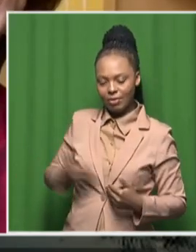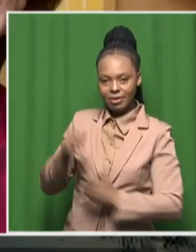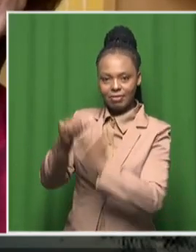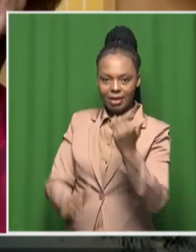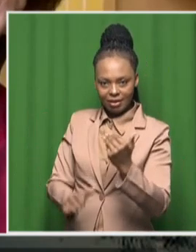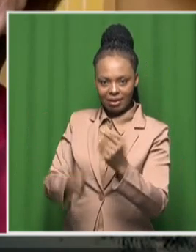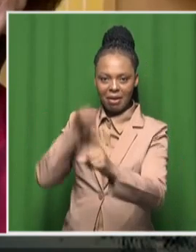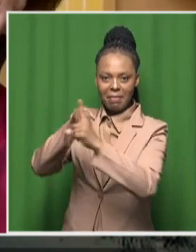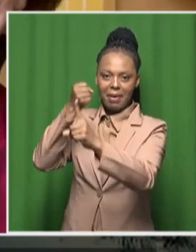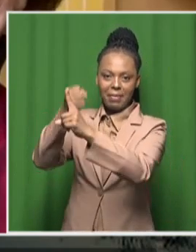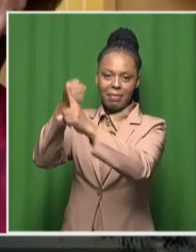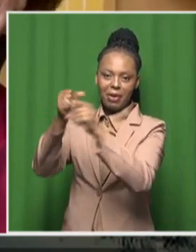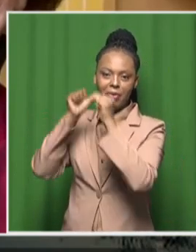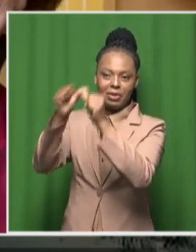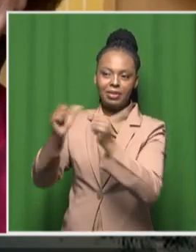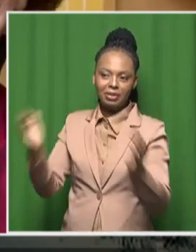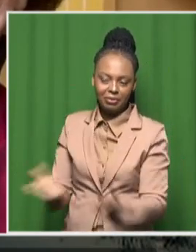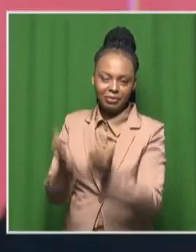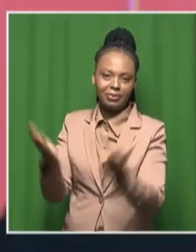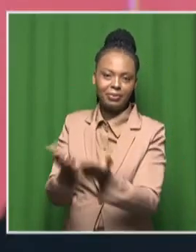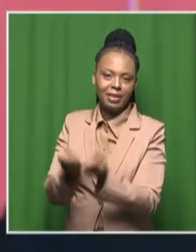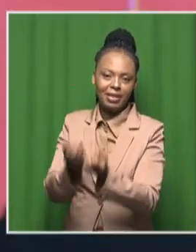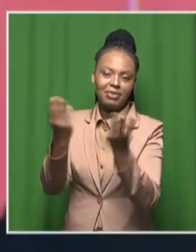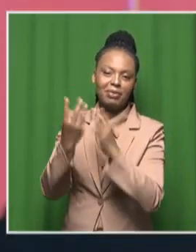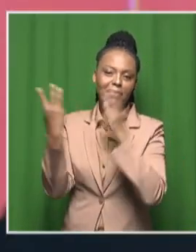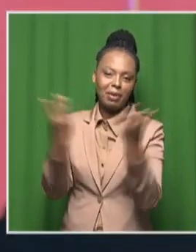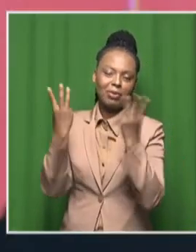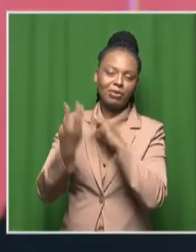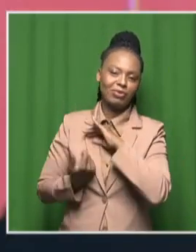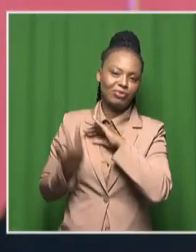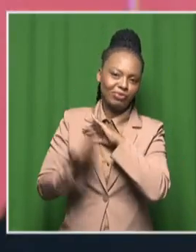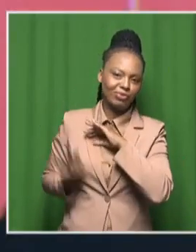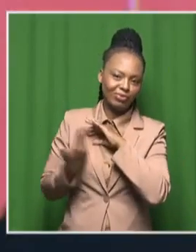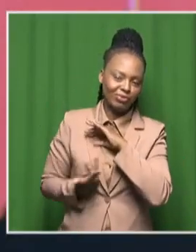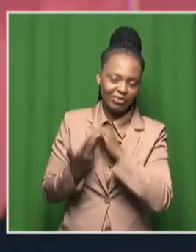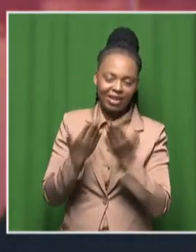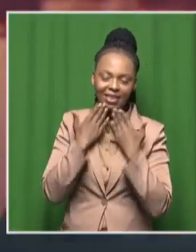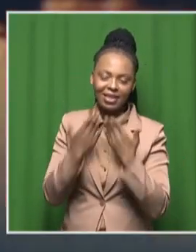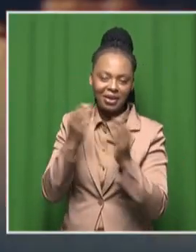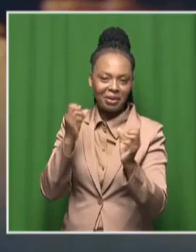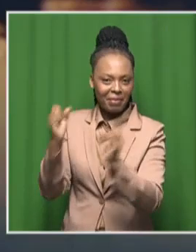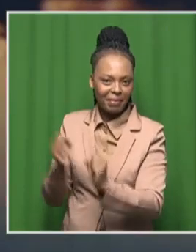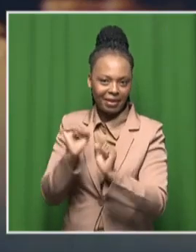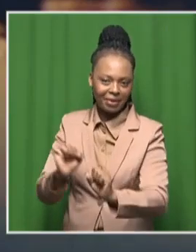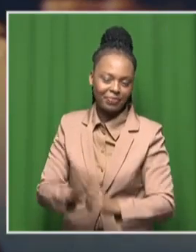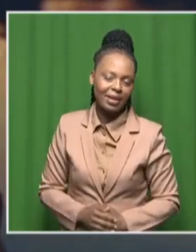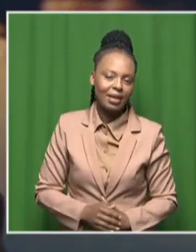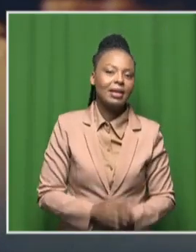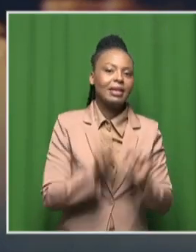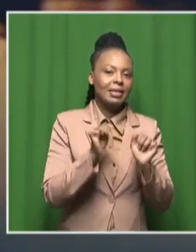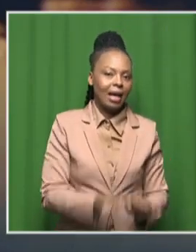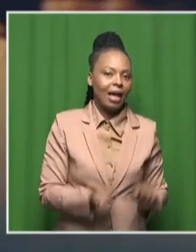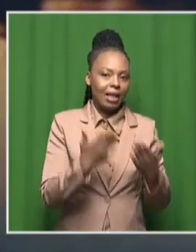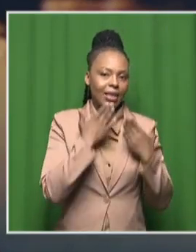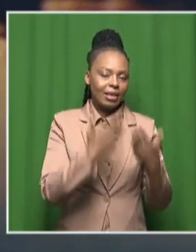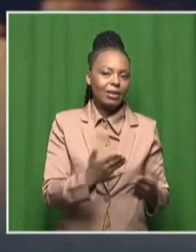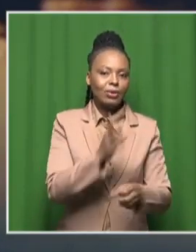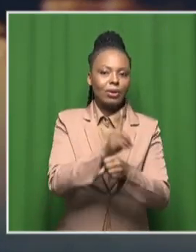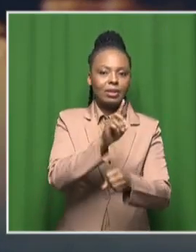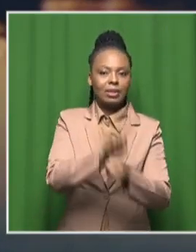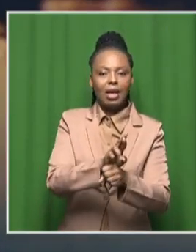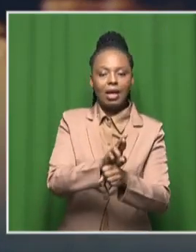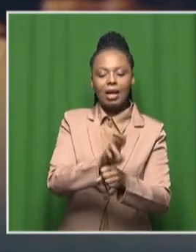is a model of inspiration for everyone. Great chatting to you. Thank you. Thank you. Well, that is Dr. Mamphela Ramphele, who